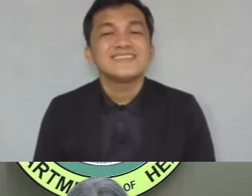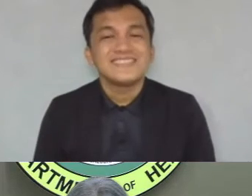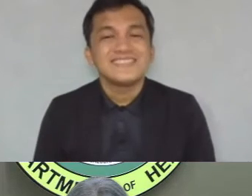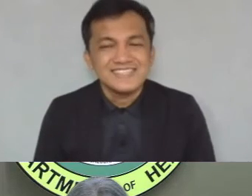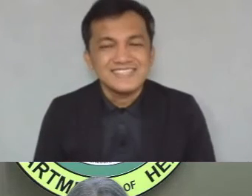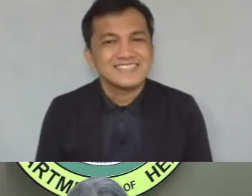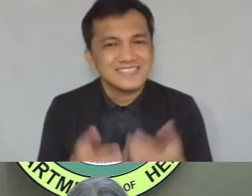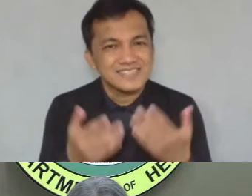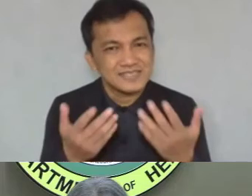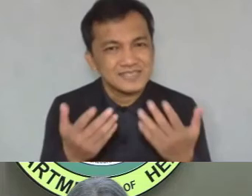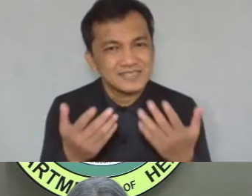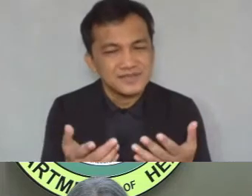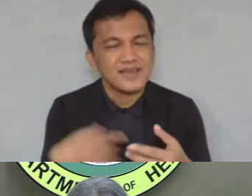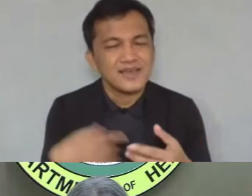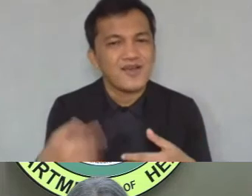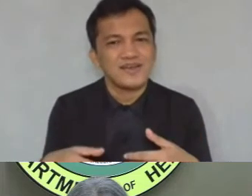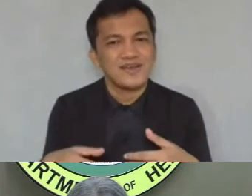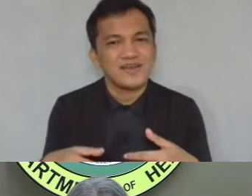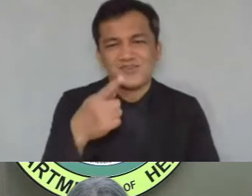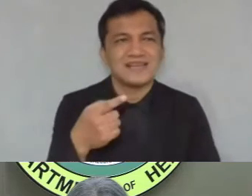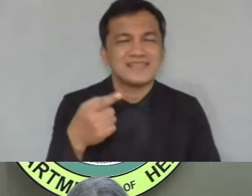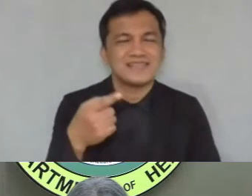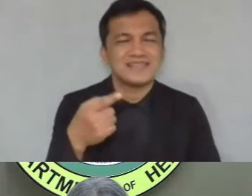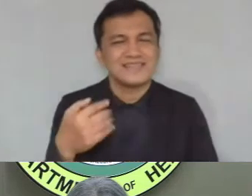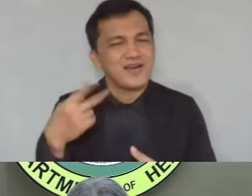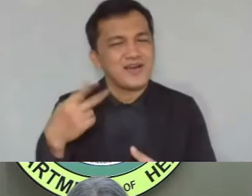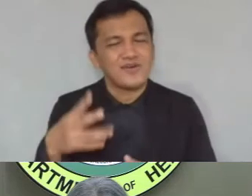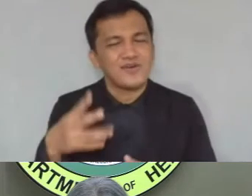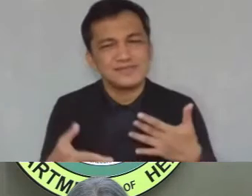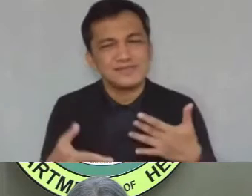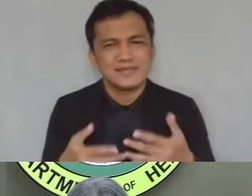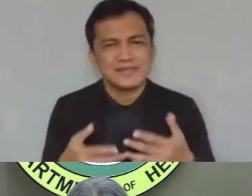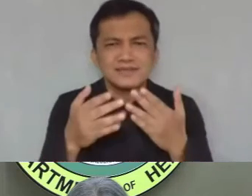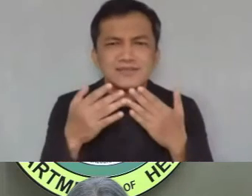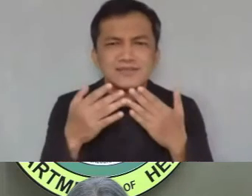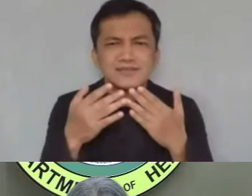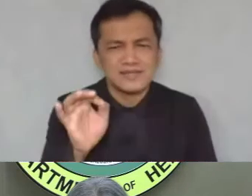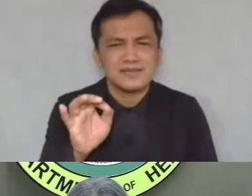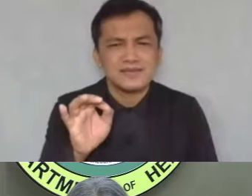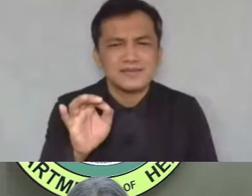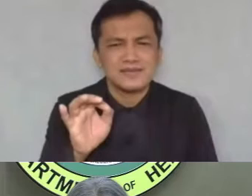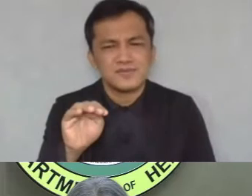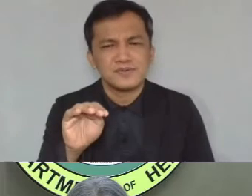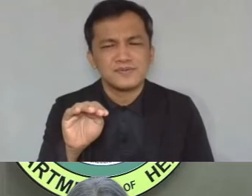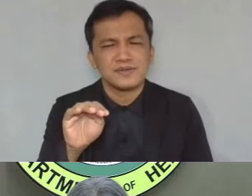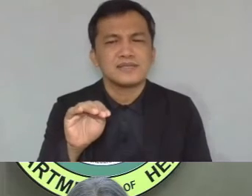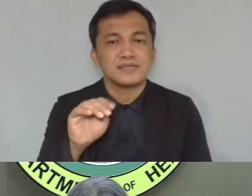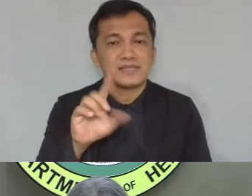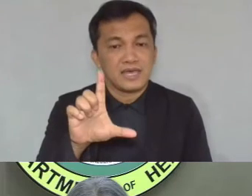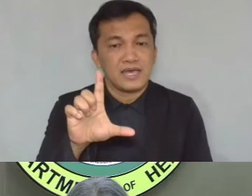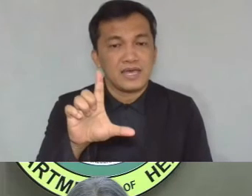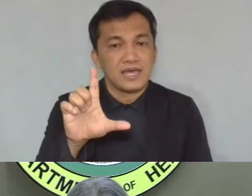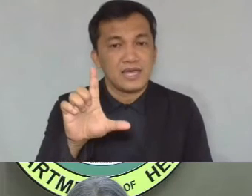Okay. So, that was a spirited one hour. Thank you very much to the 914